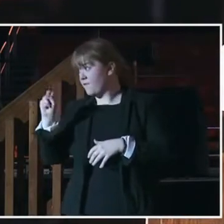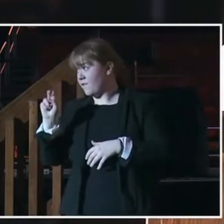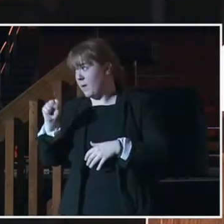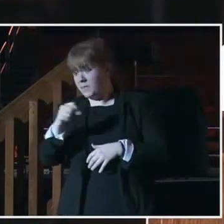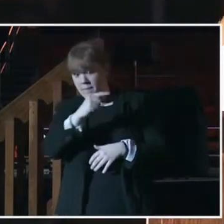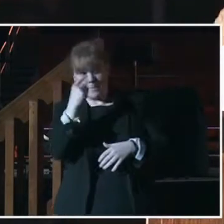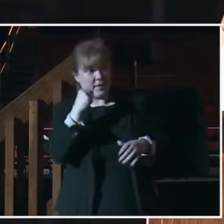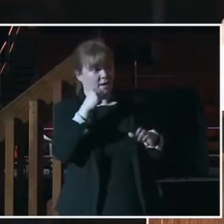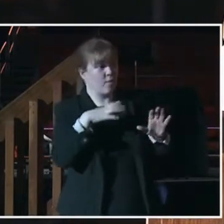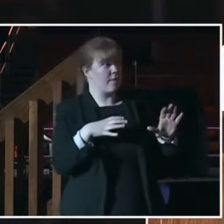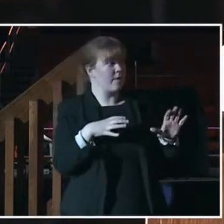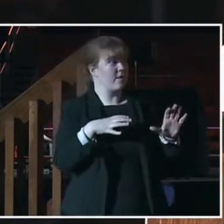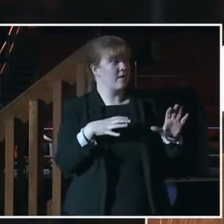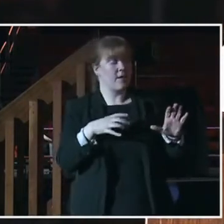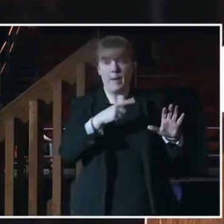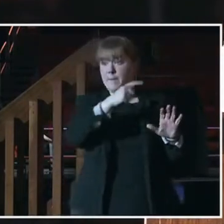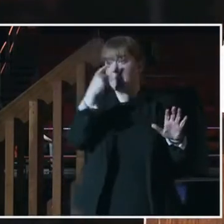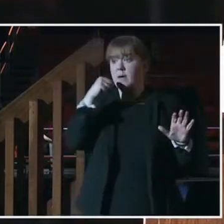But black women,